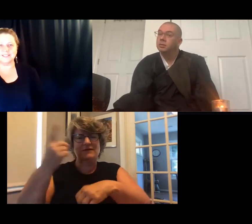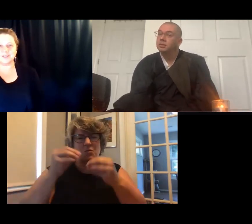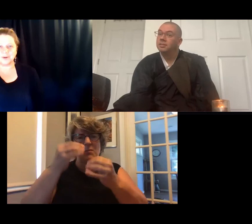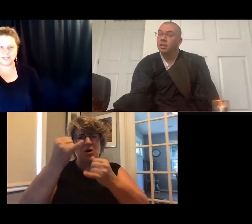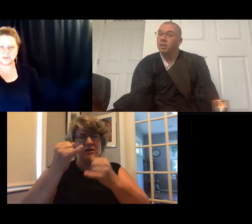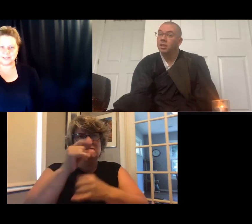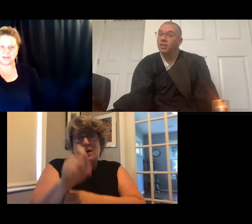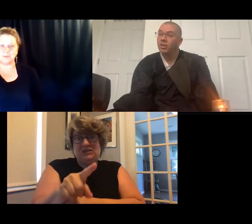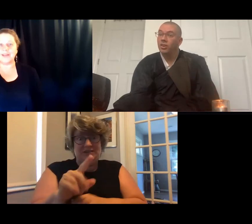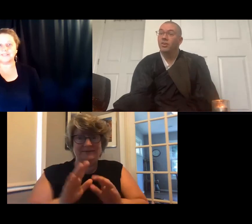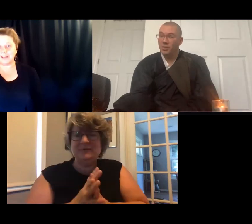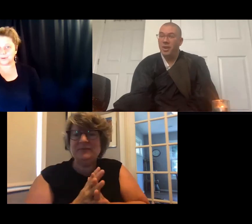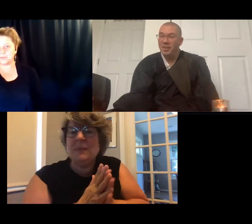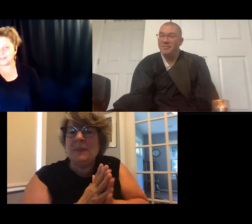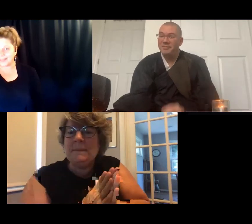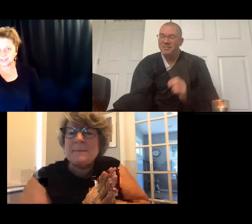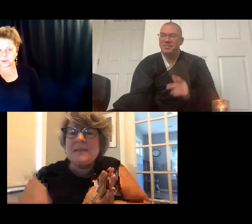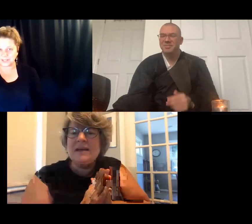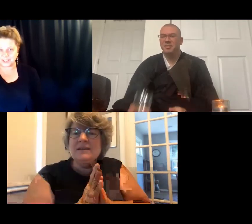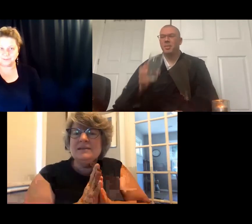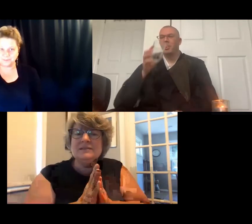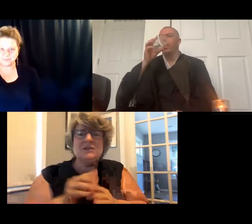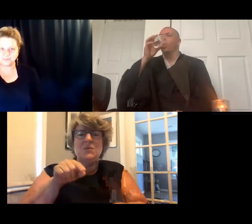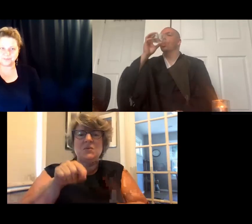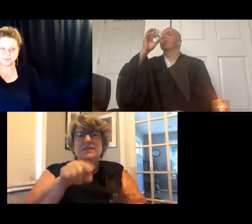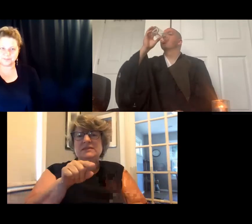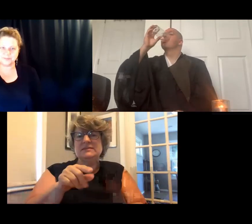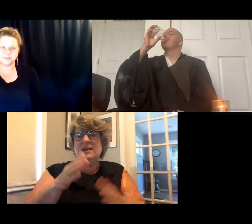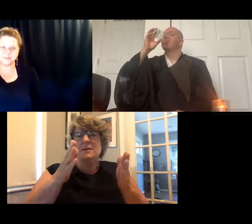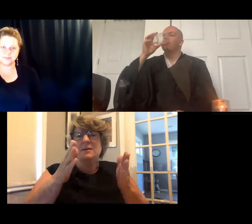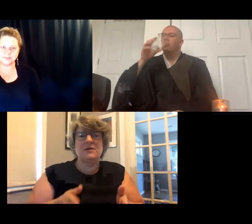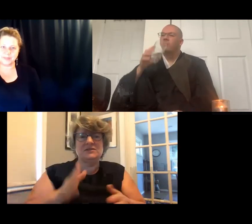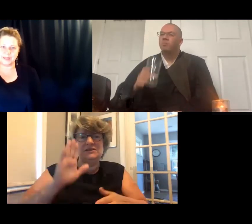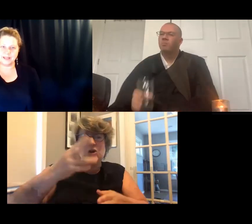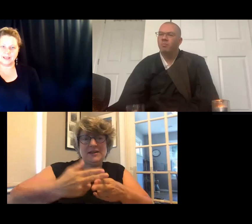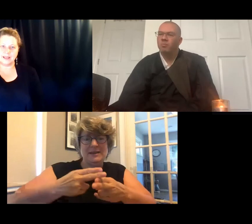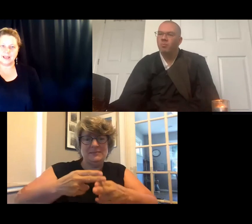Ōshin. This is so interesting. We have time for one last question.